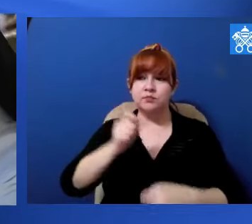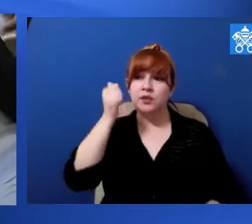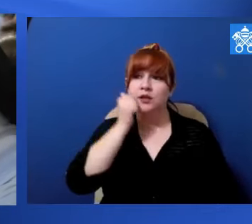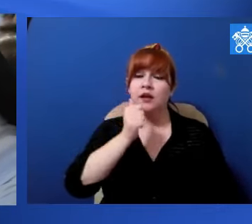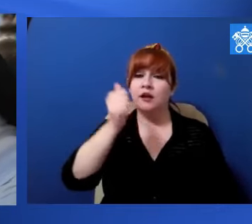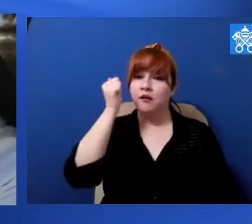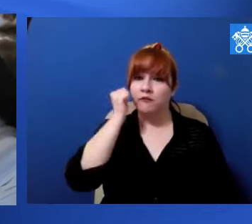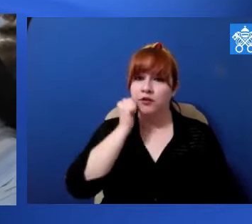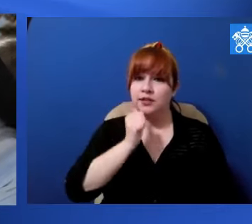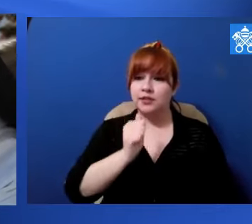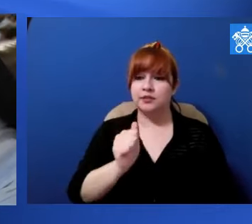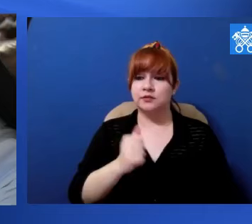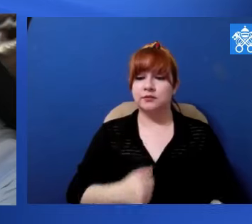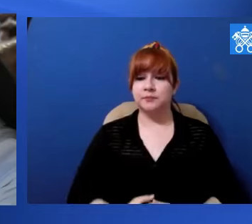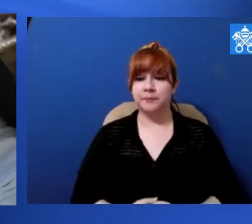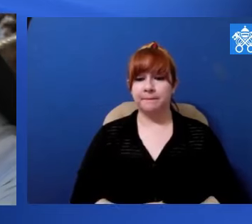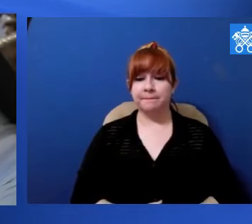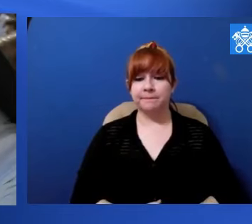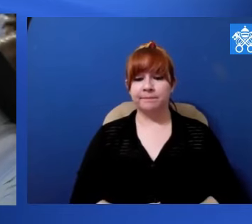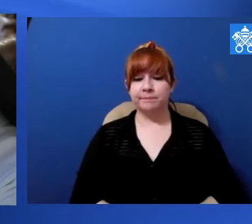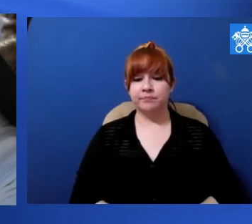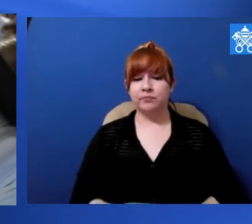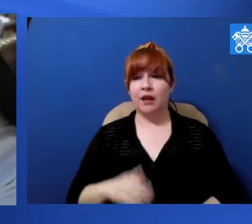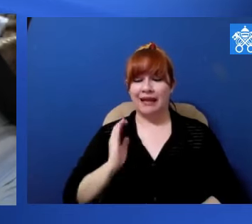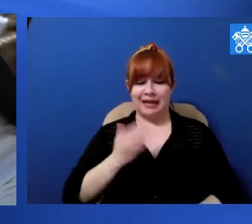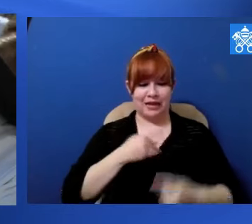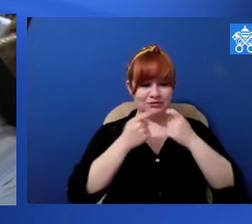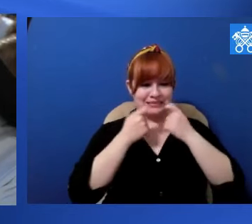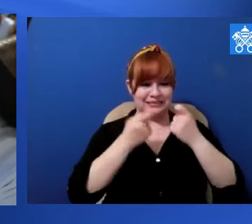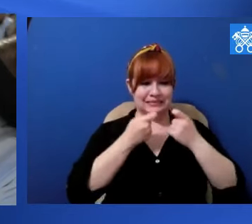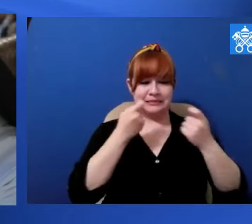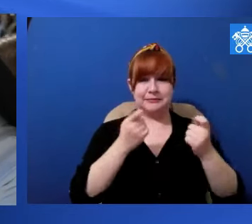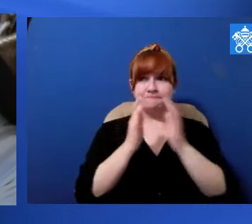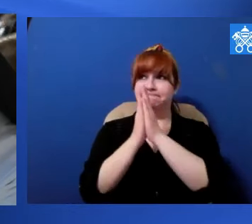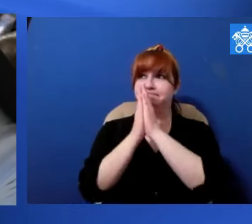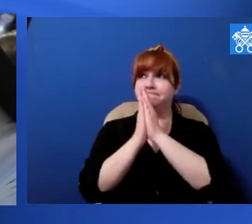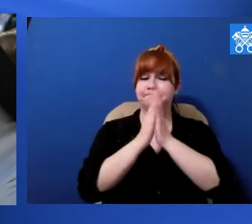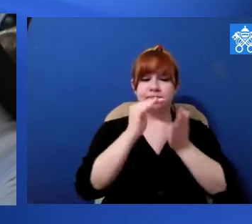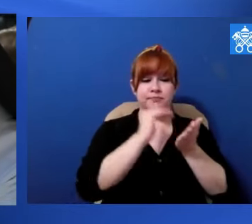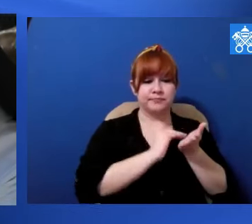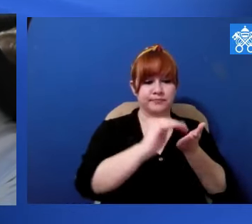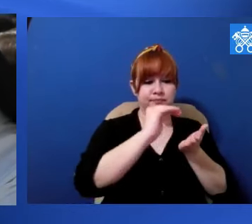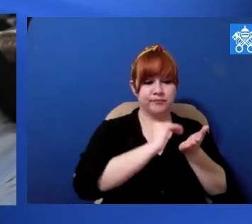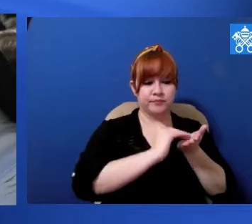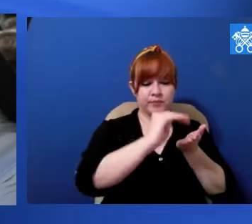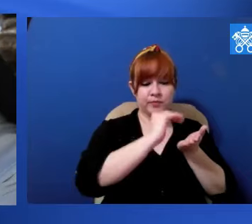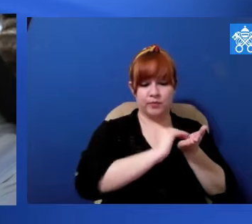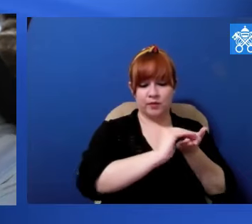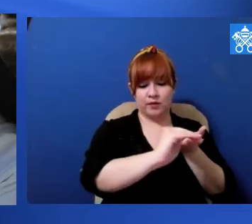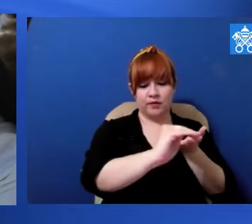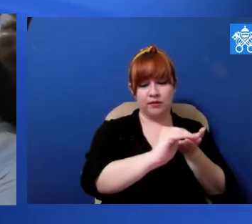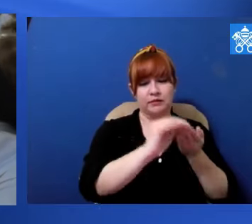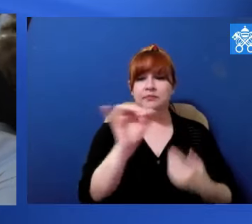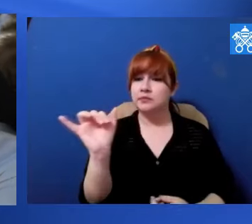Panem nostrum quotidianum da nobis hodie, et